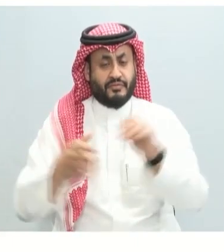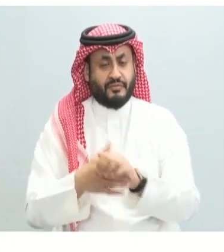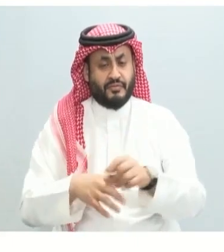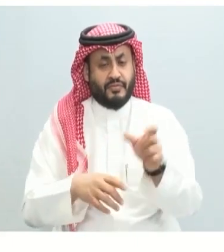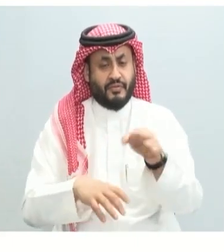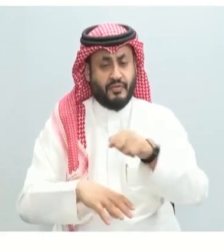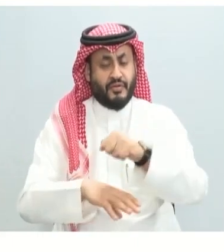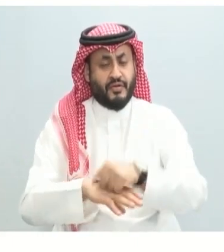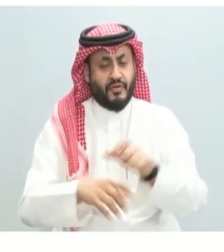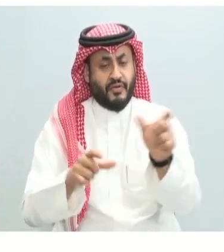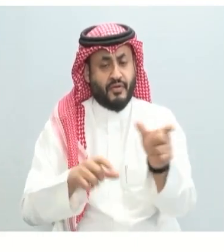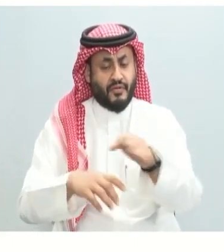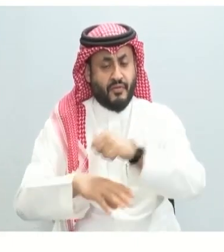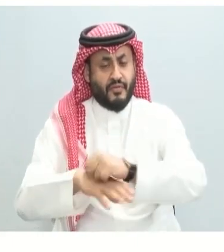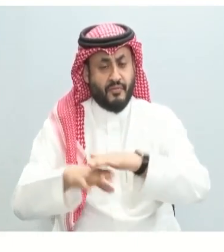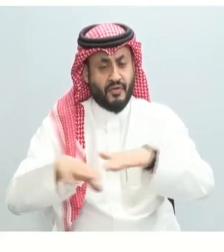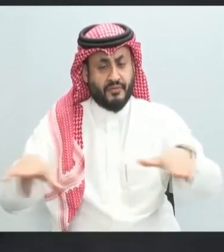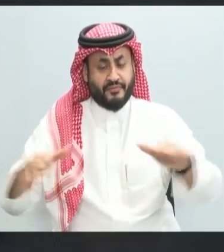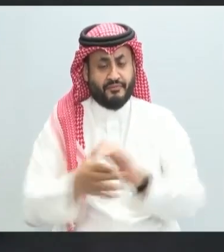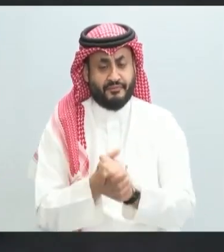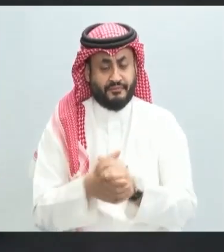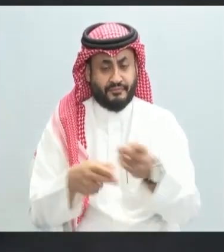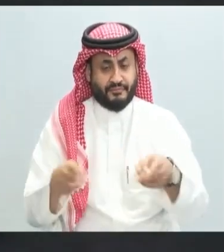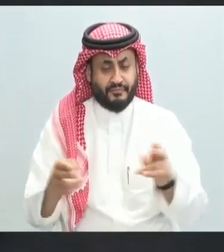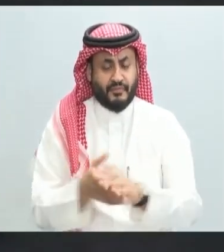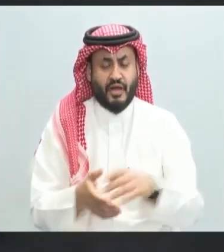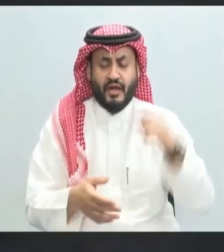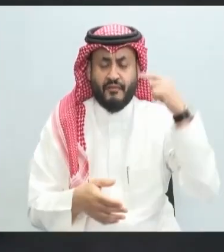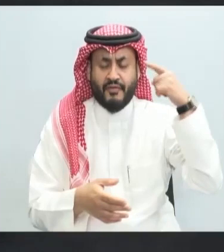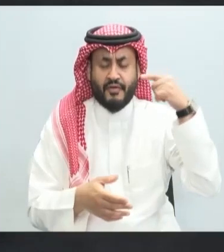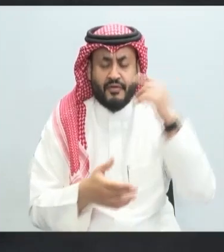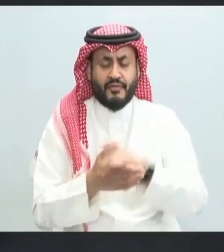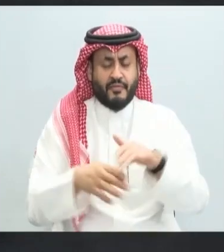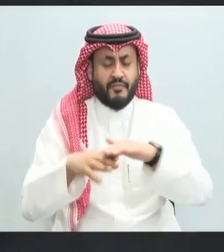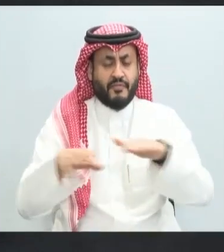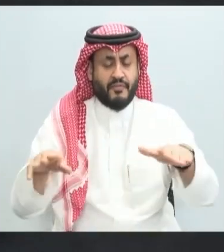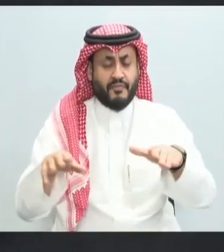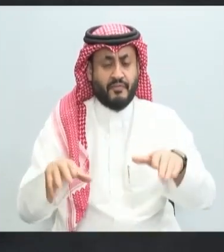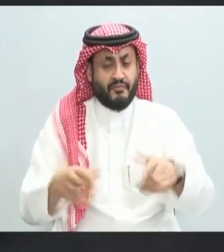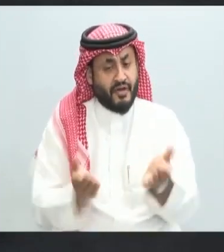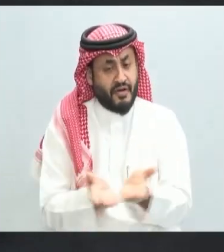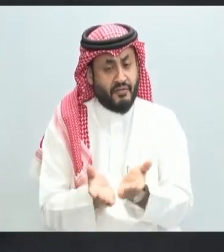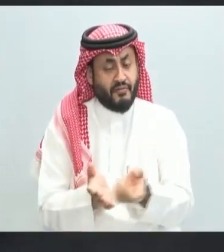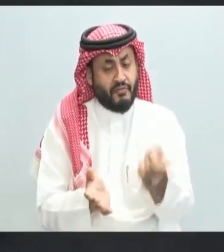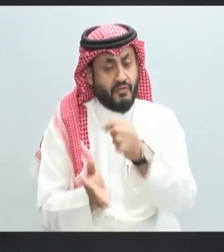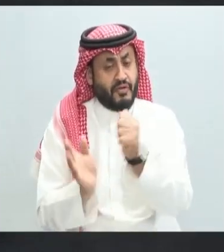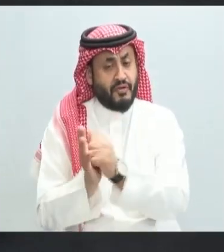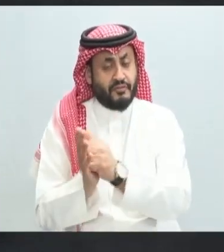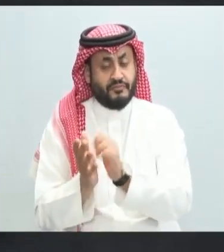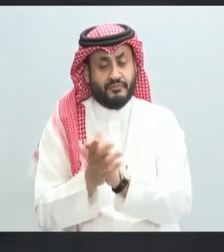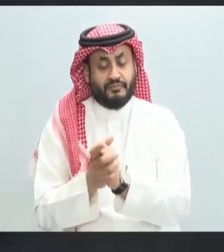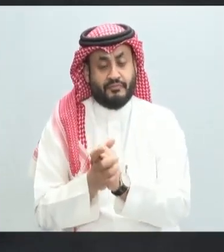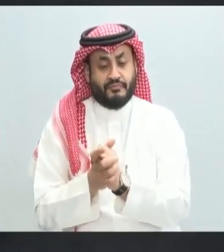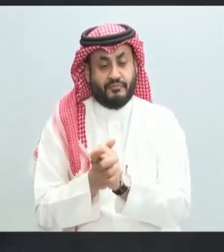my desk chant, where we said that, imagine that on your desk, whether in your classrooms or